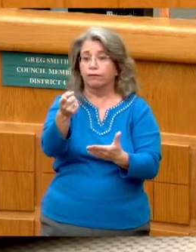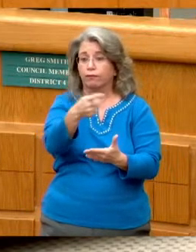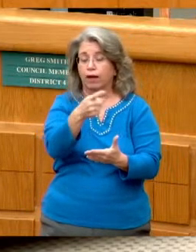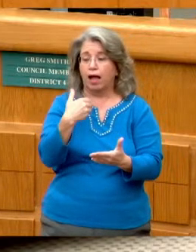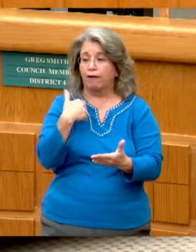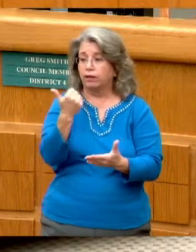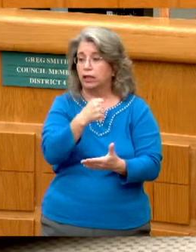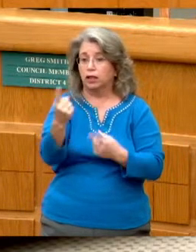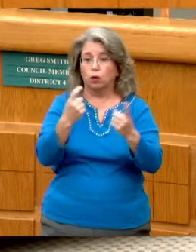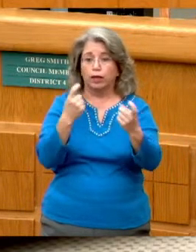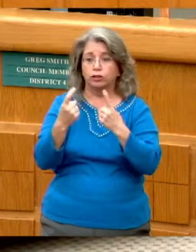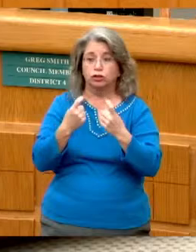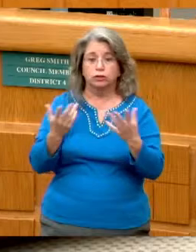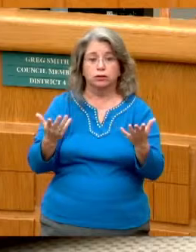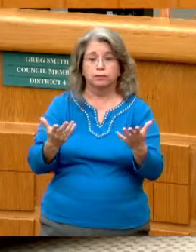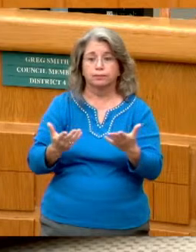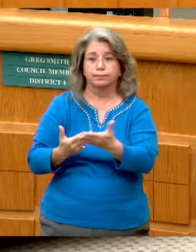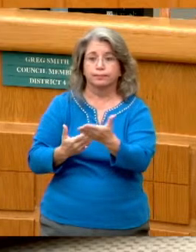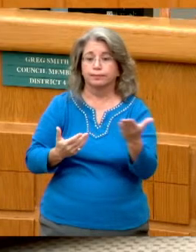Ram.